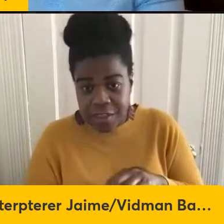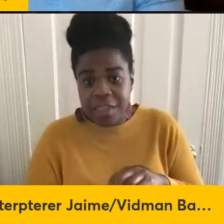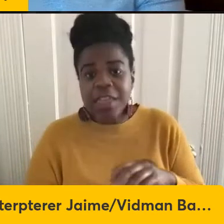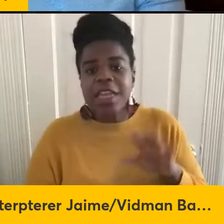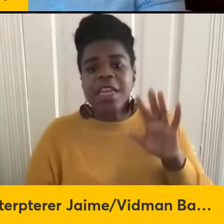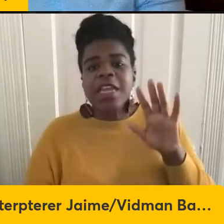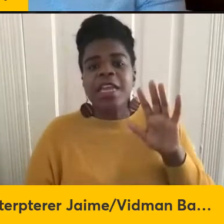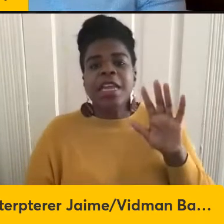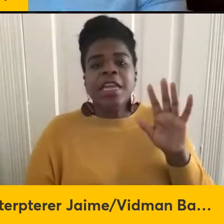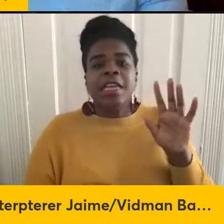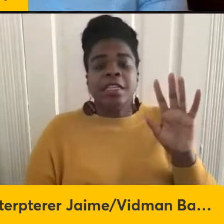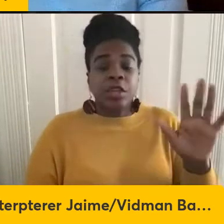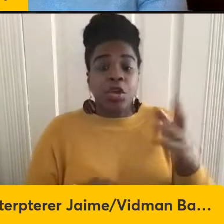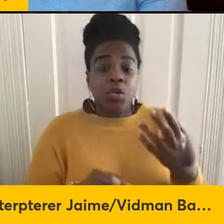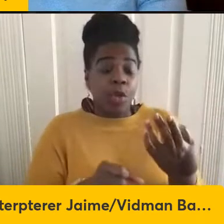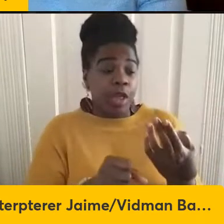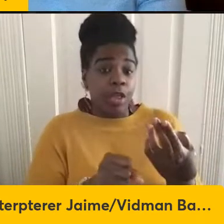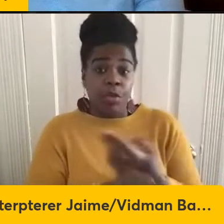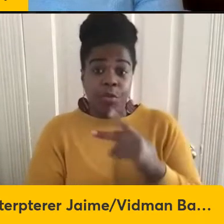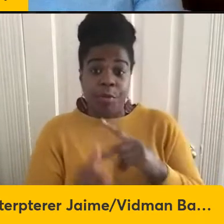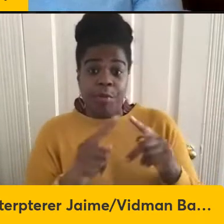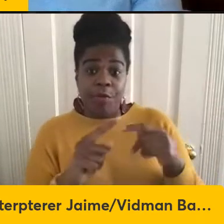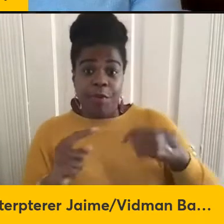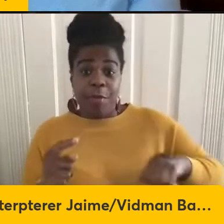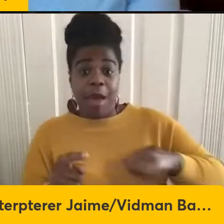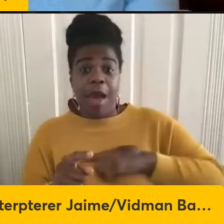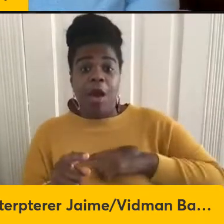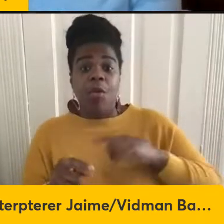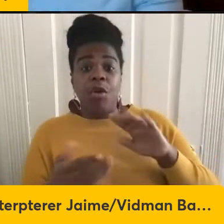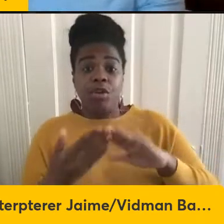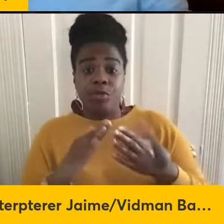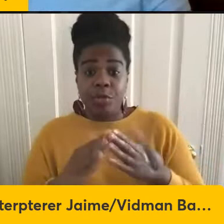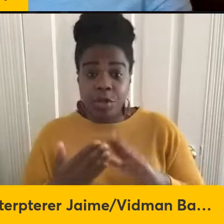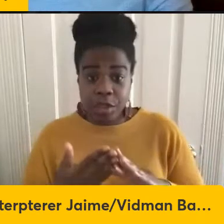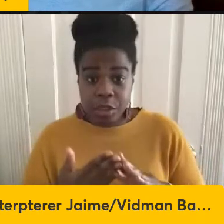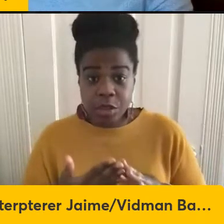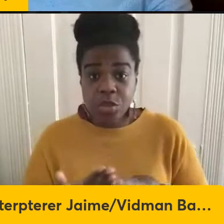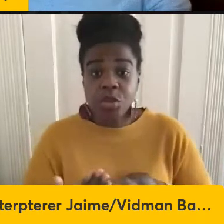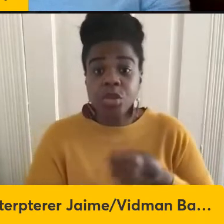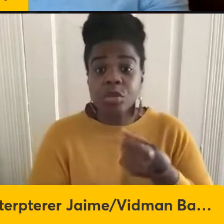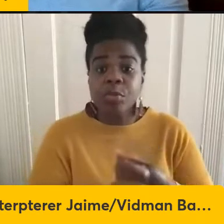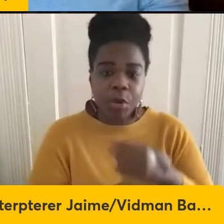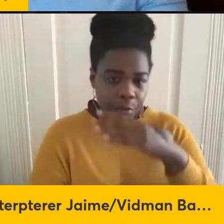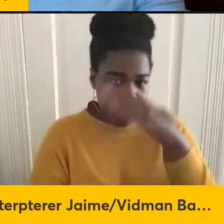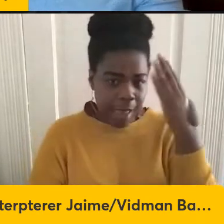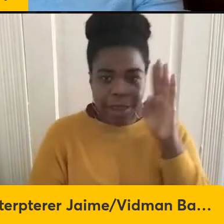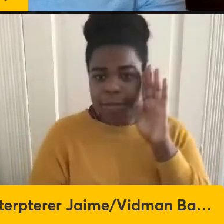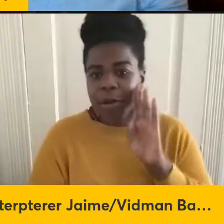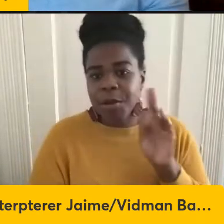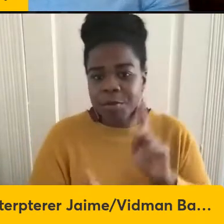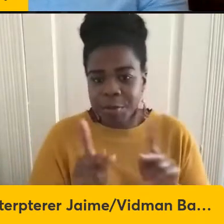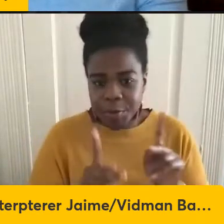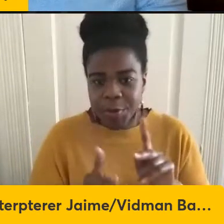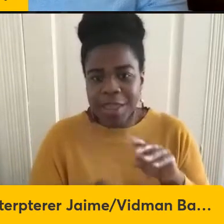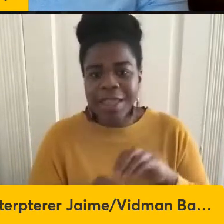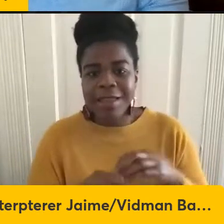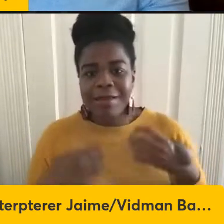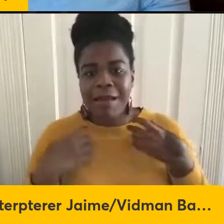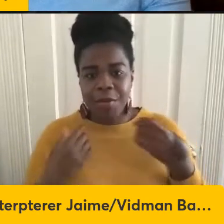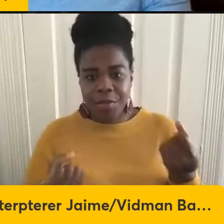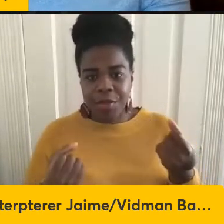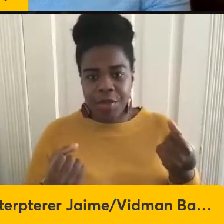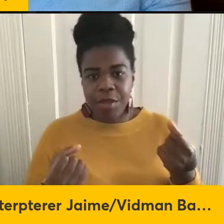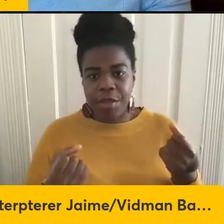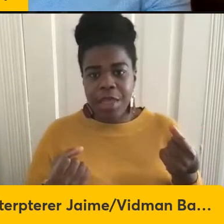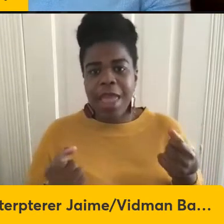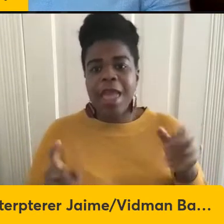people from our own community, you know, to be able to support, you know, Black and brown people within health. And we've actually applied